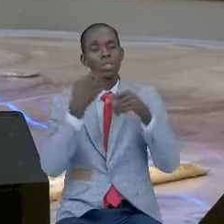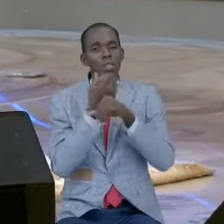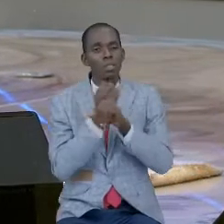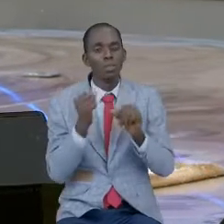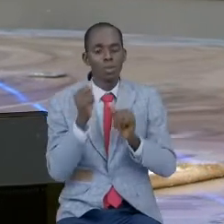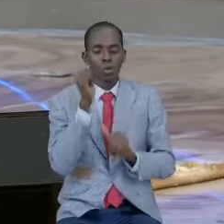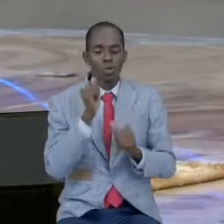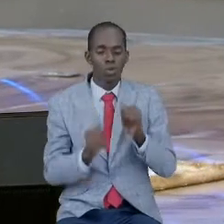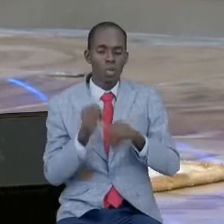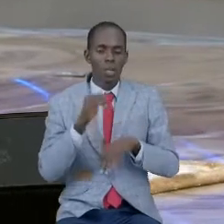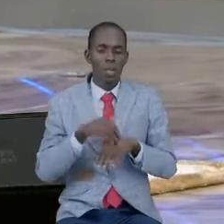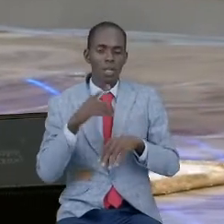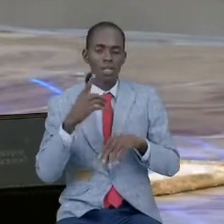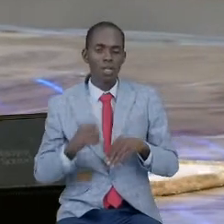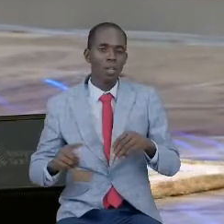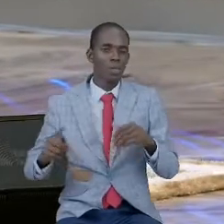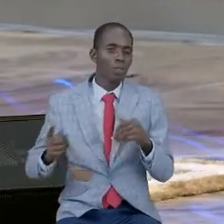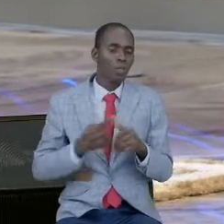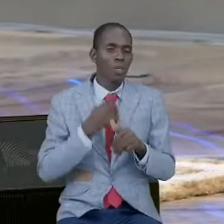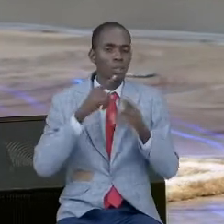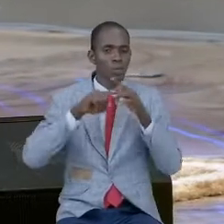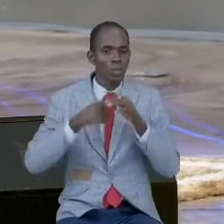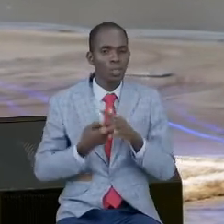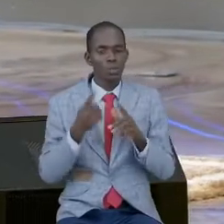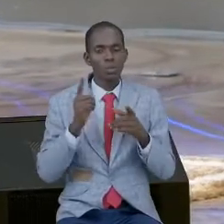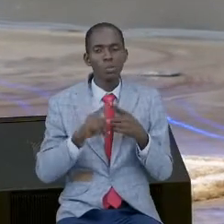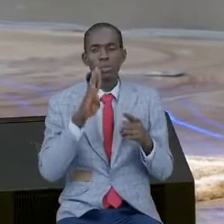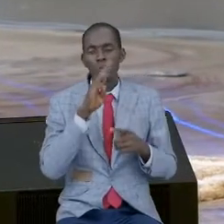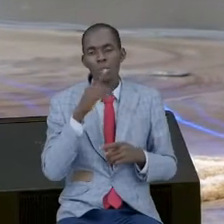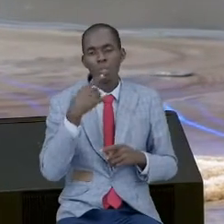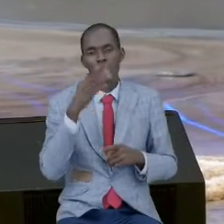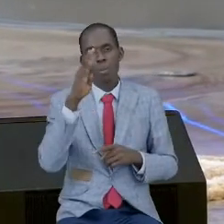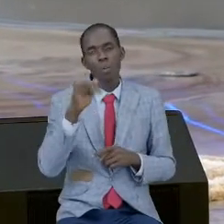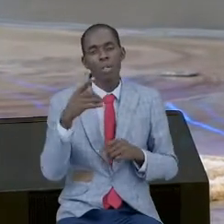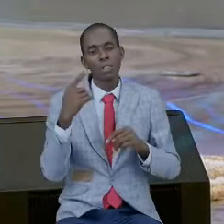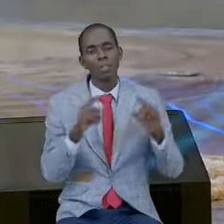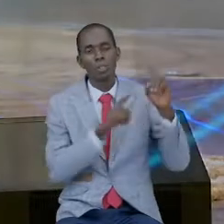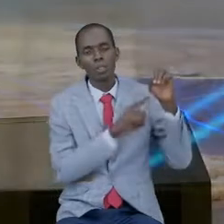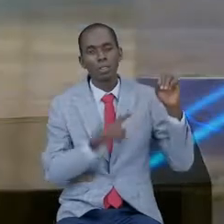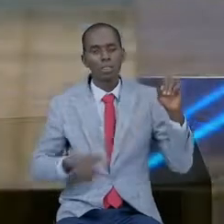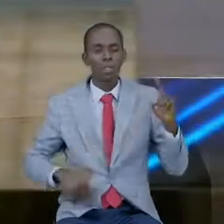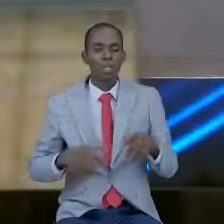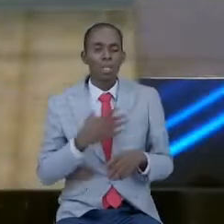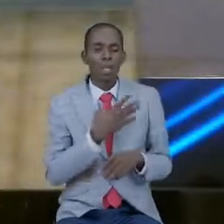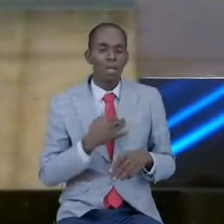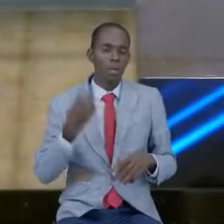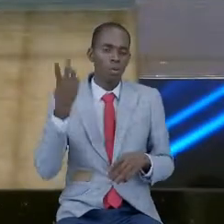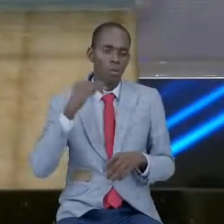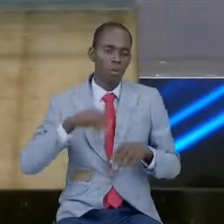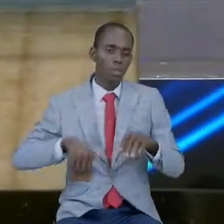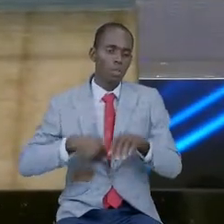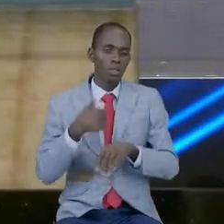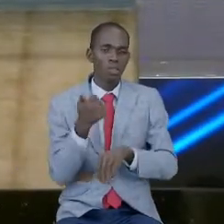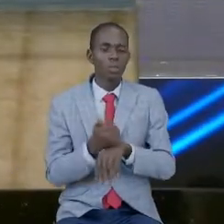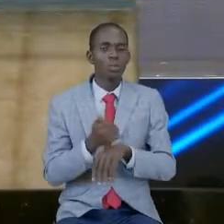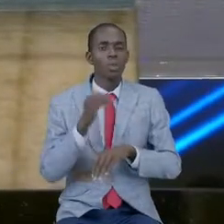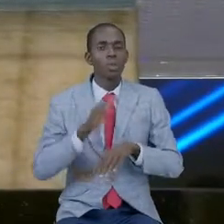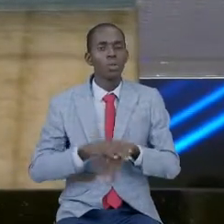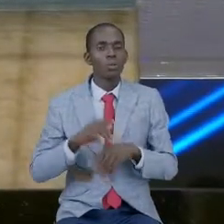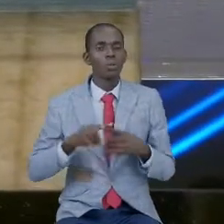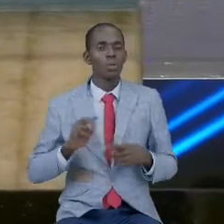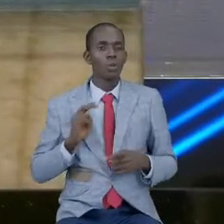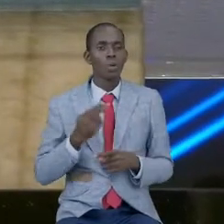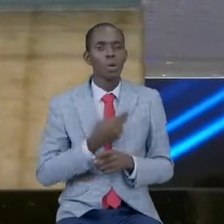the first began to be spoken by the Lord and was confirmed unto us